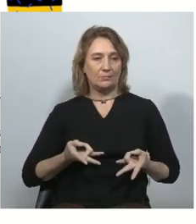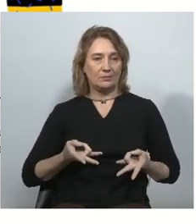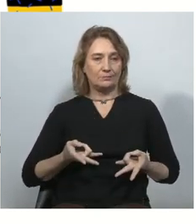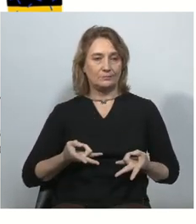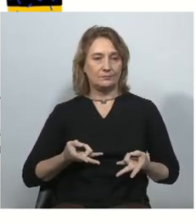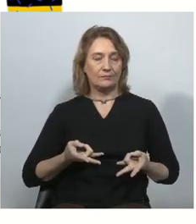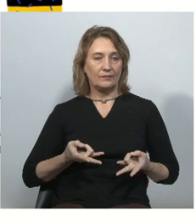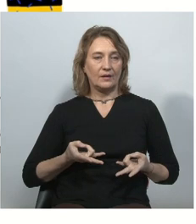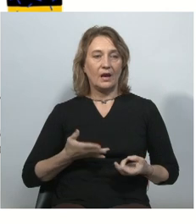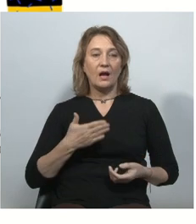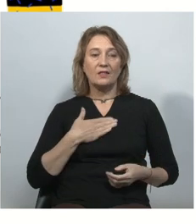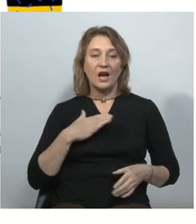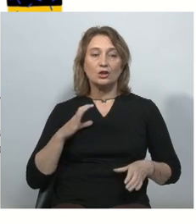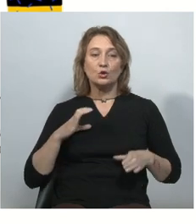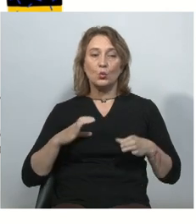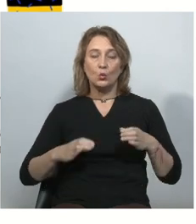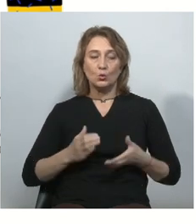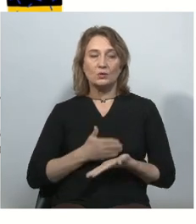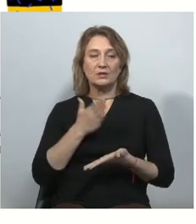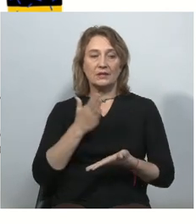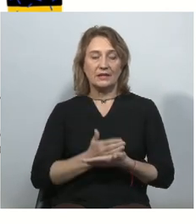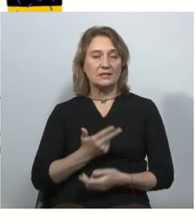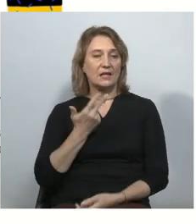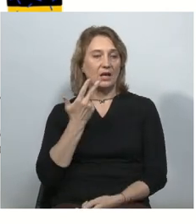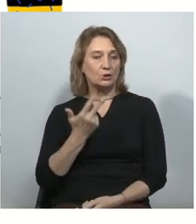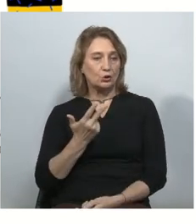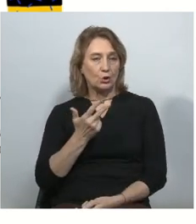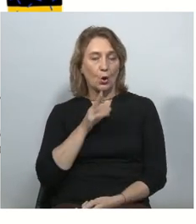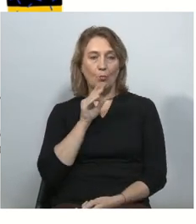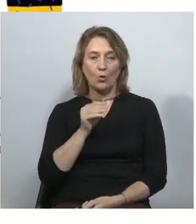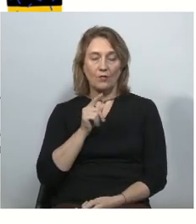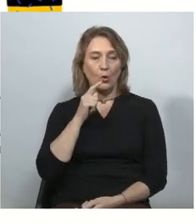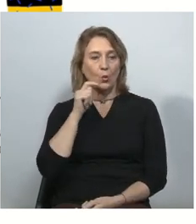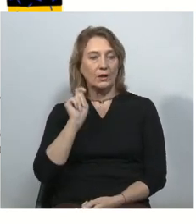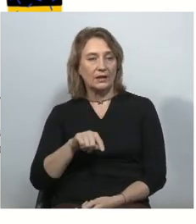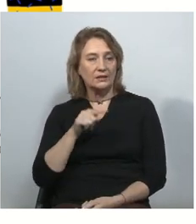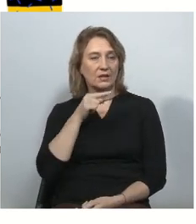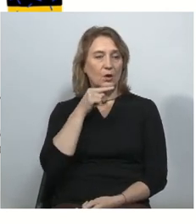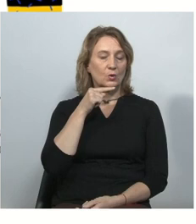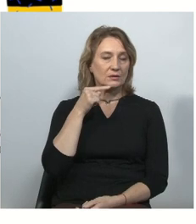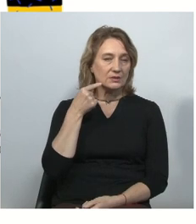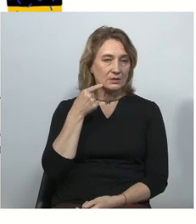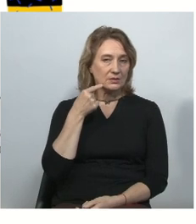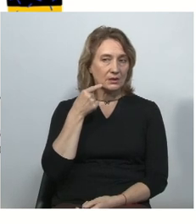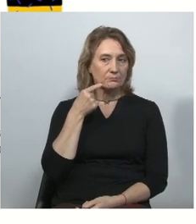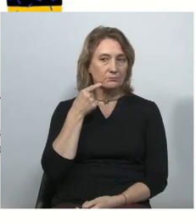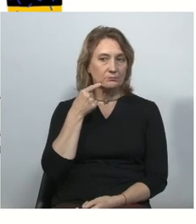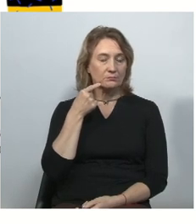education tool. Our course is available in three languages, Ukrainian, English, and